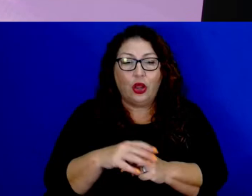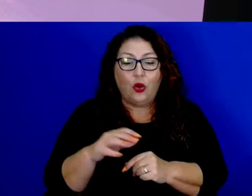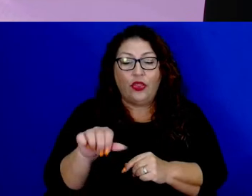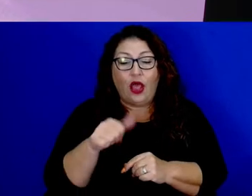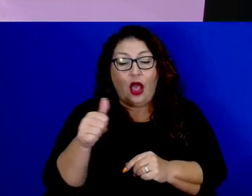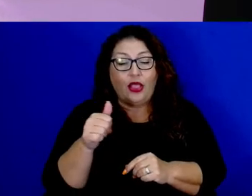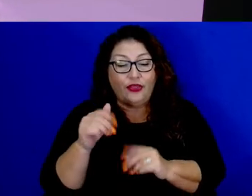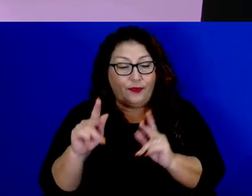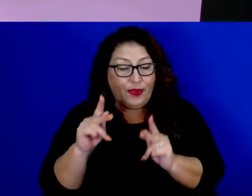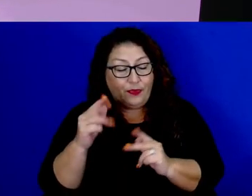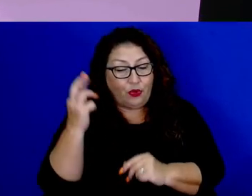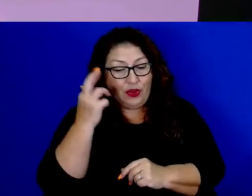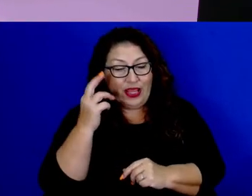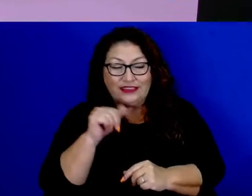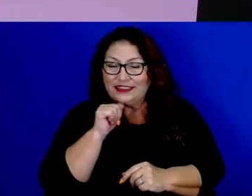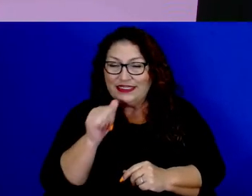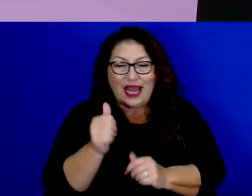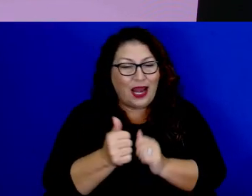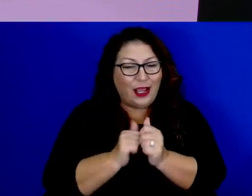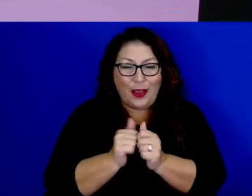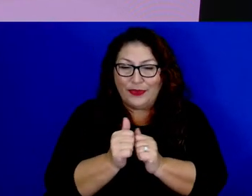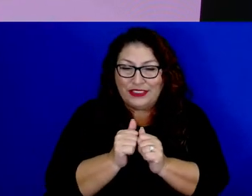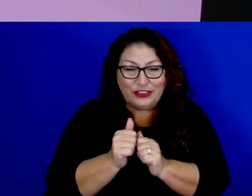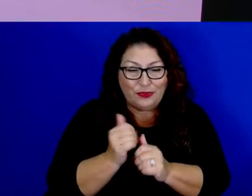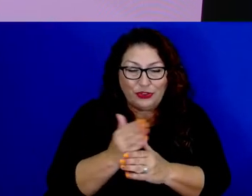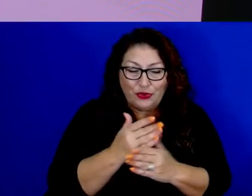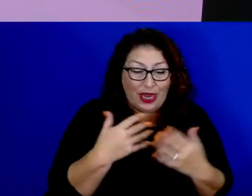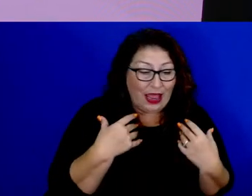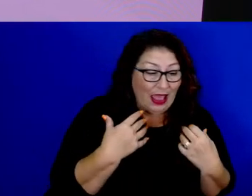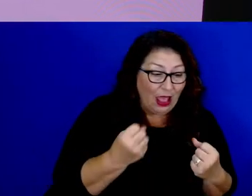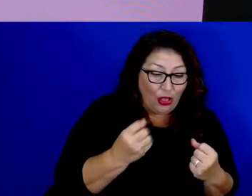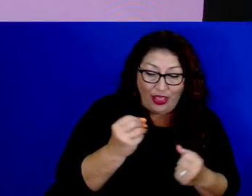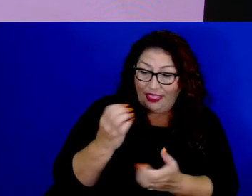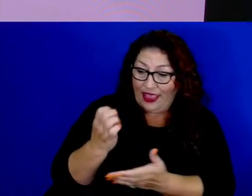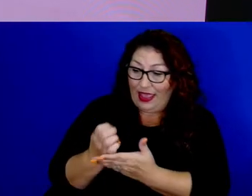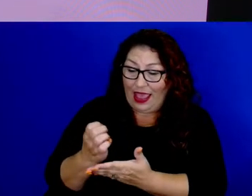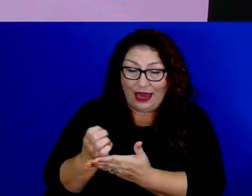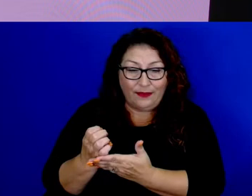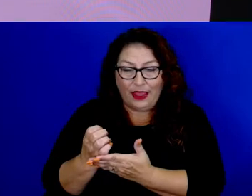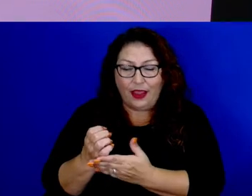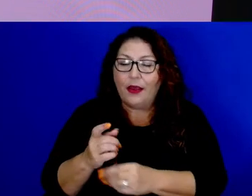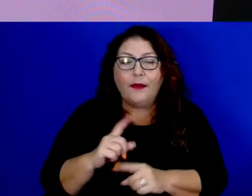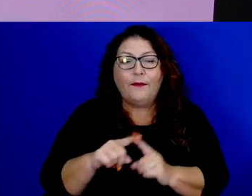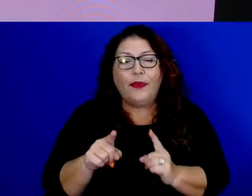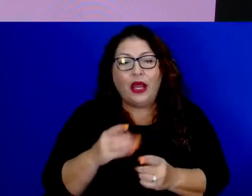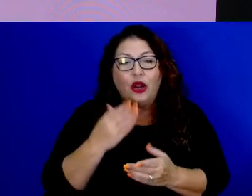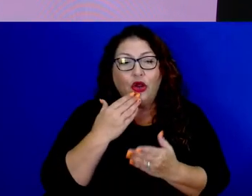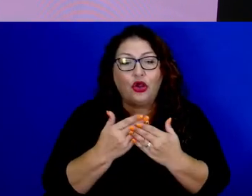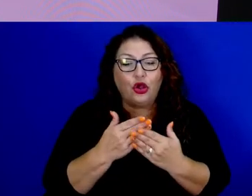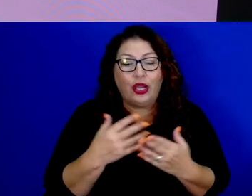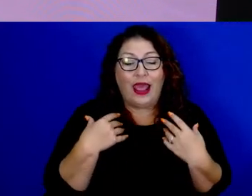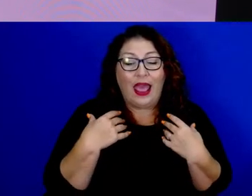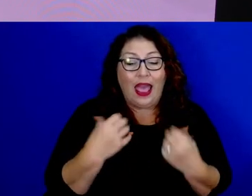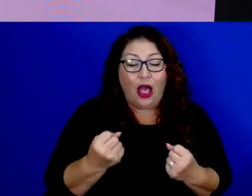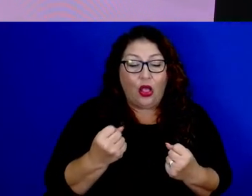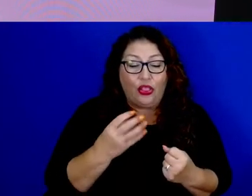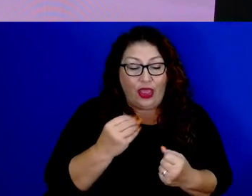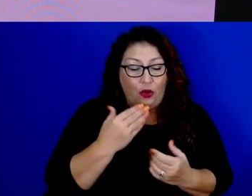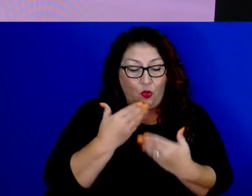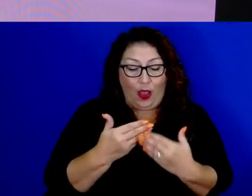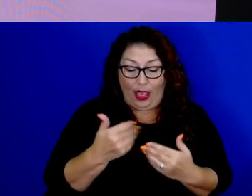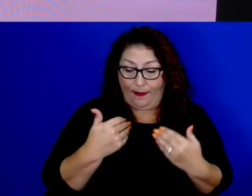a competition between health and the economy, but that good health and well-being is really a lever